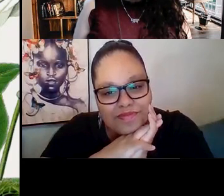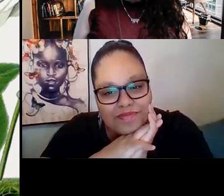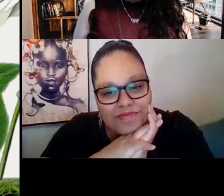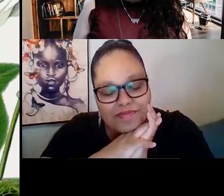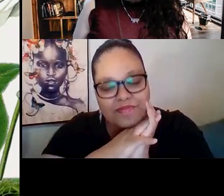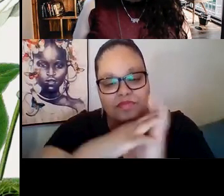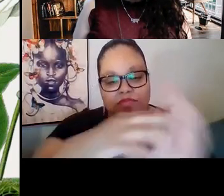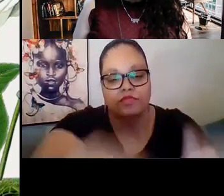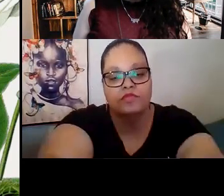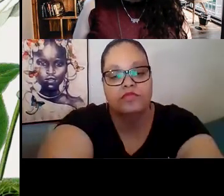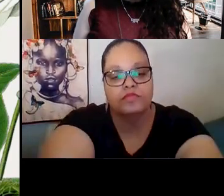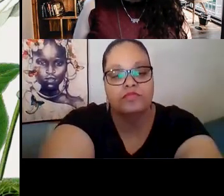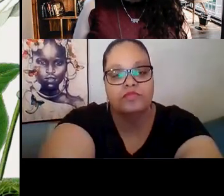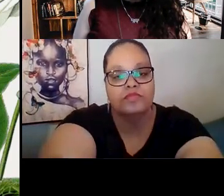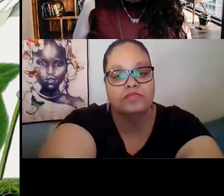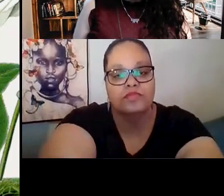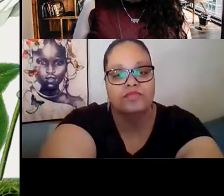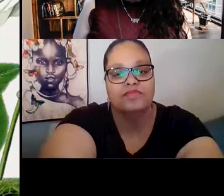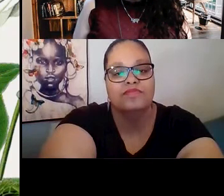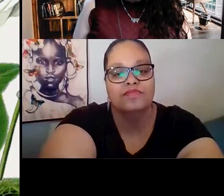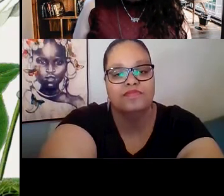one my mother hugs and kisses goodnight.